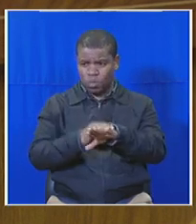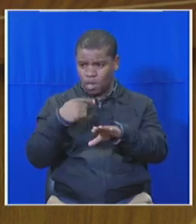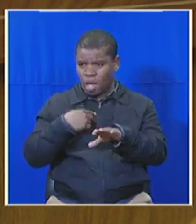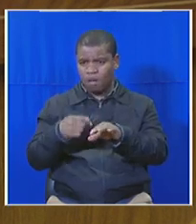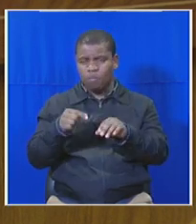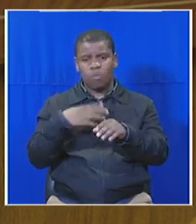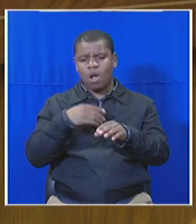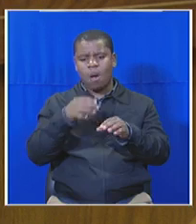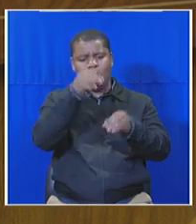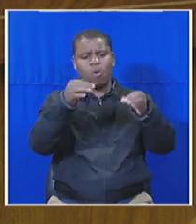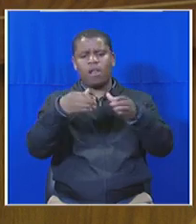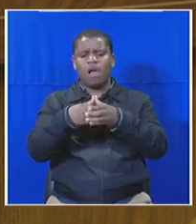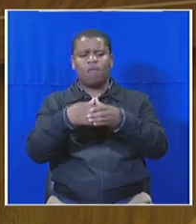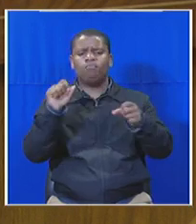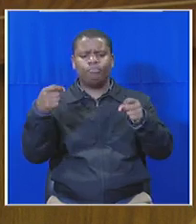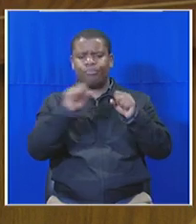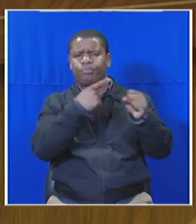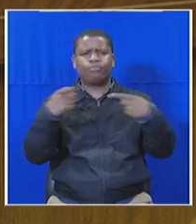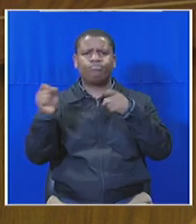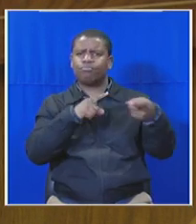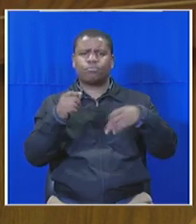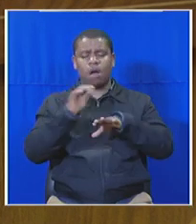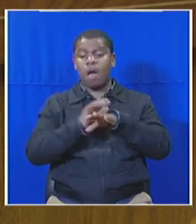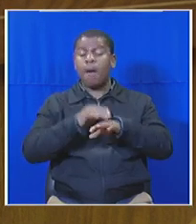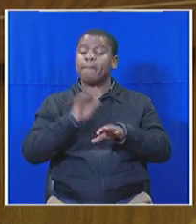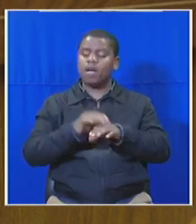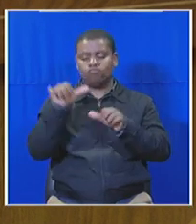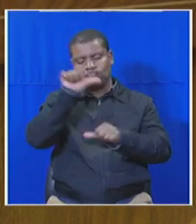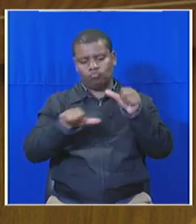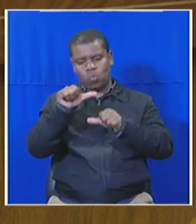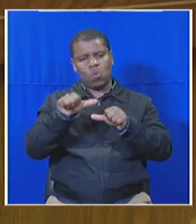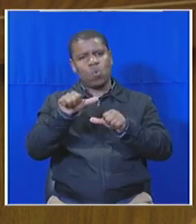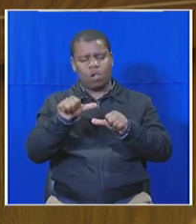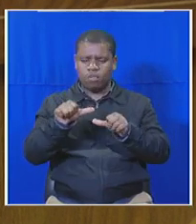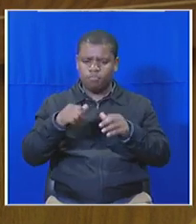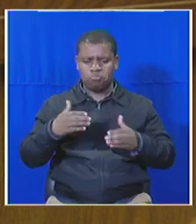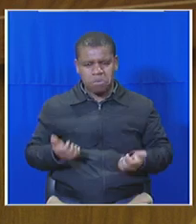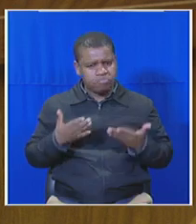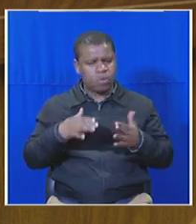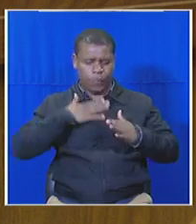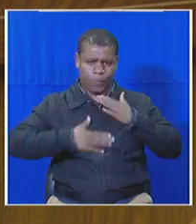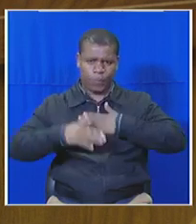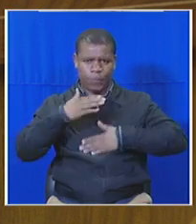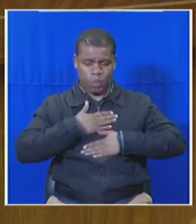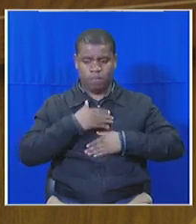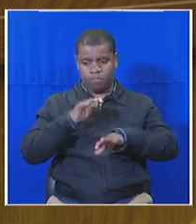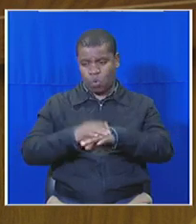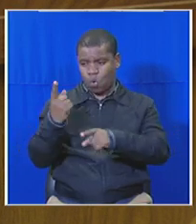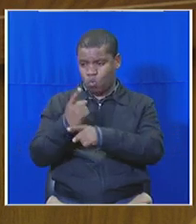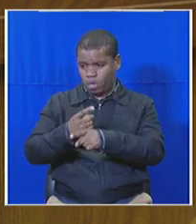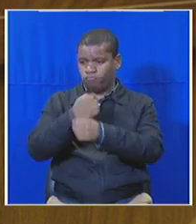political allegiance, but on practical socio-economic conditions, confronting in particular the poor people of South